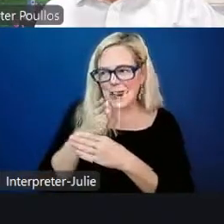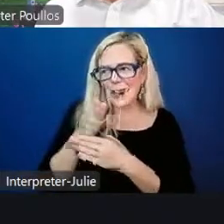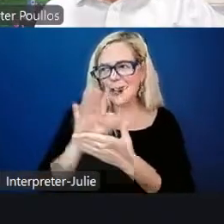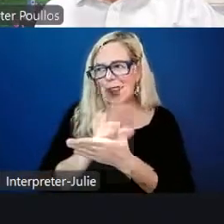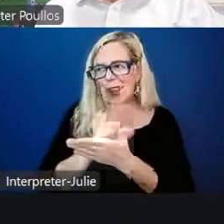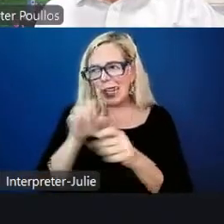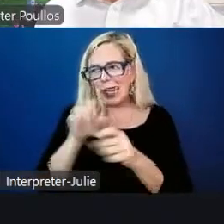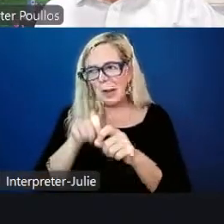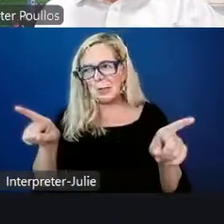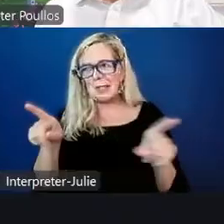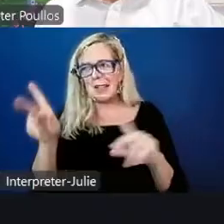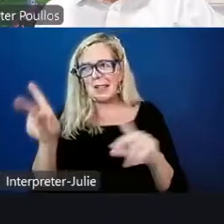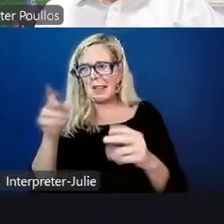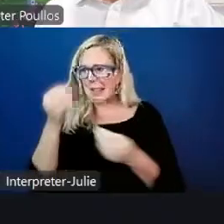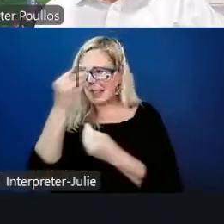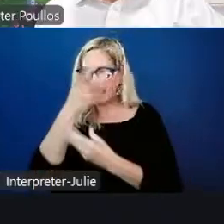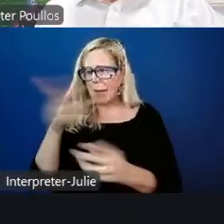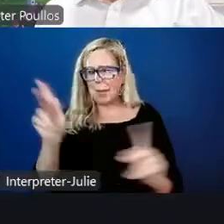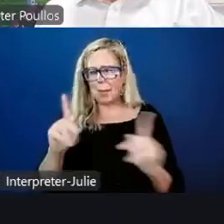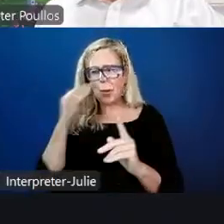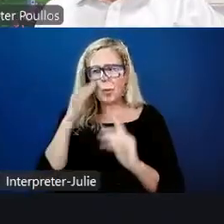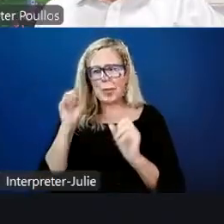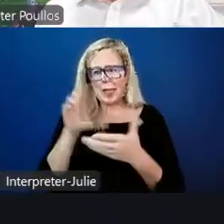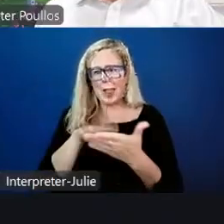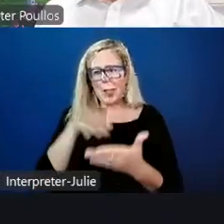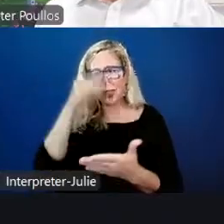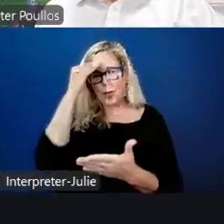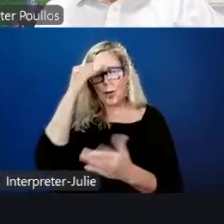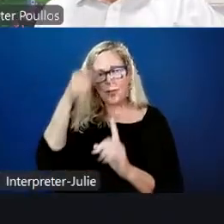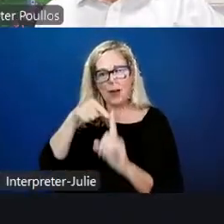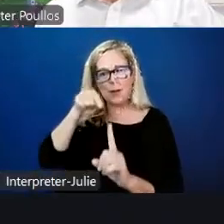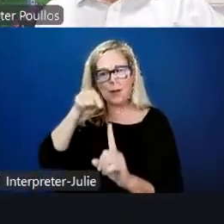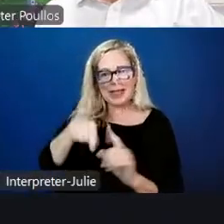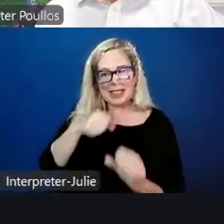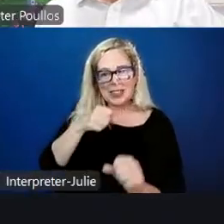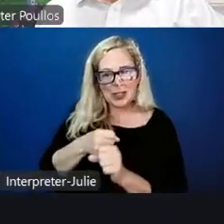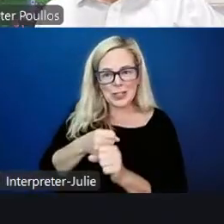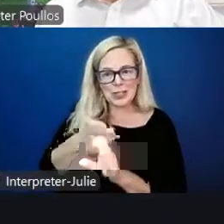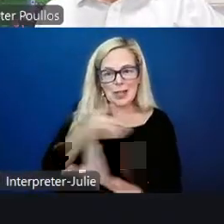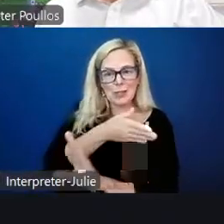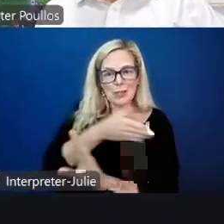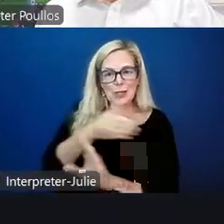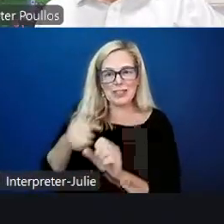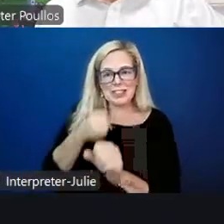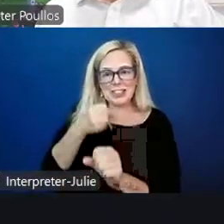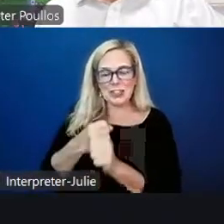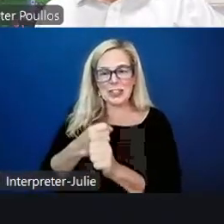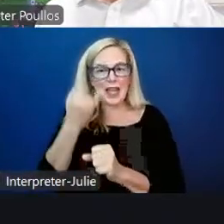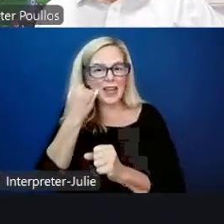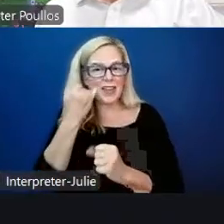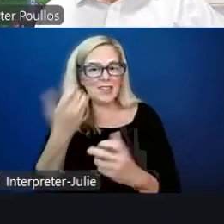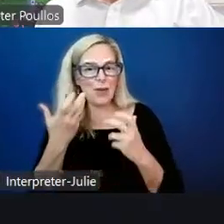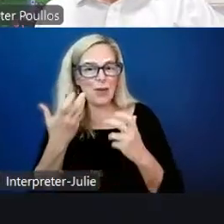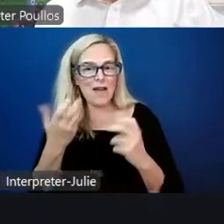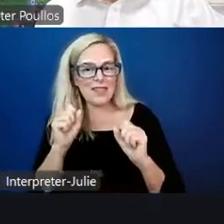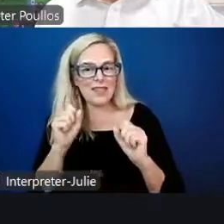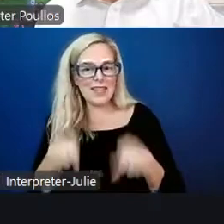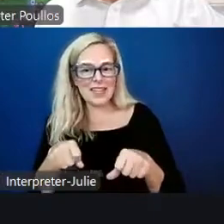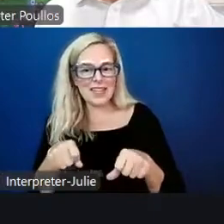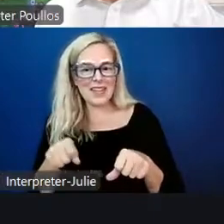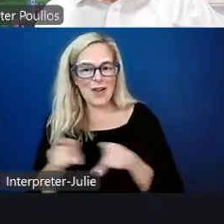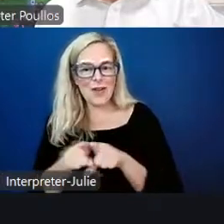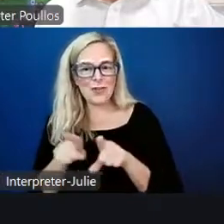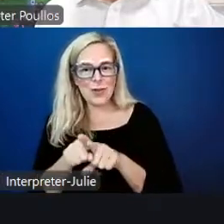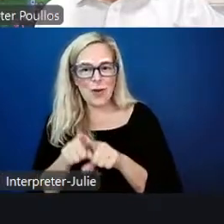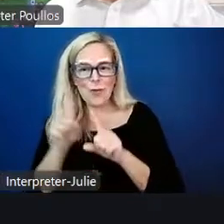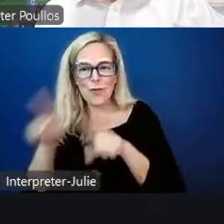Let people know that they can learn from all the material from this year and our previous years. And if they do, that they should also